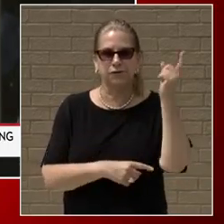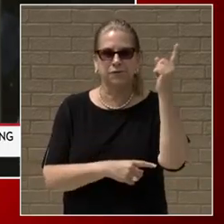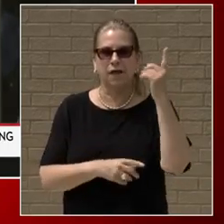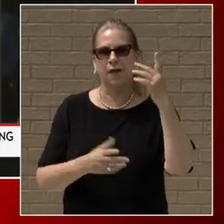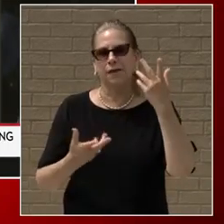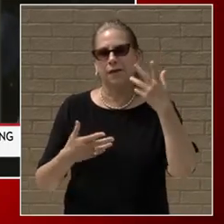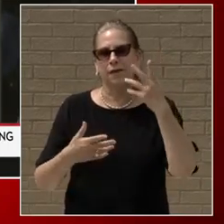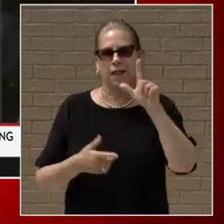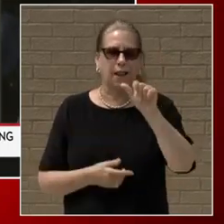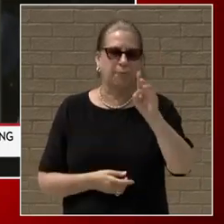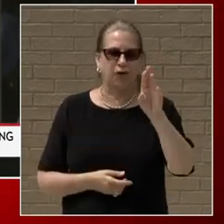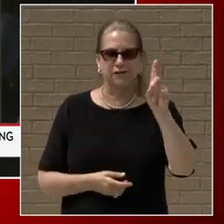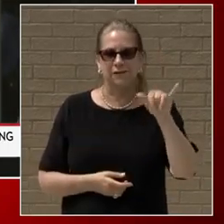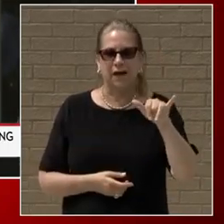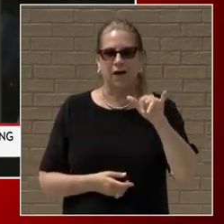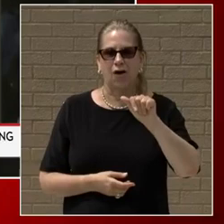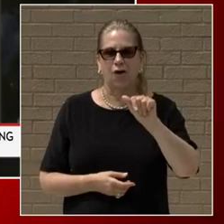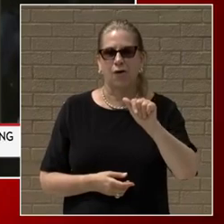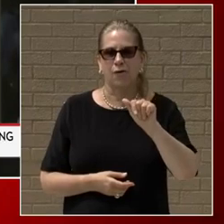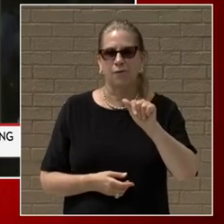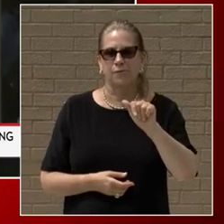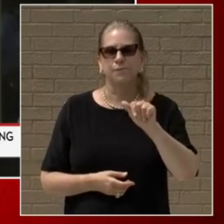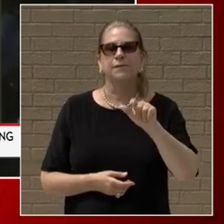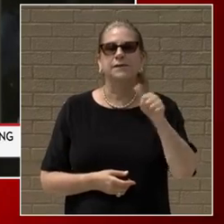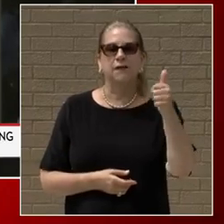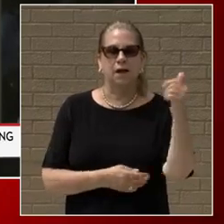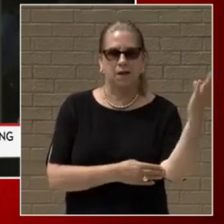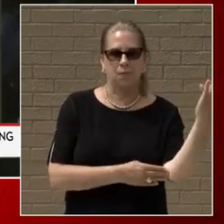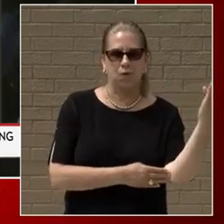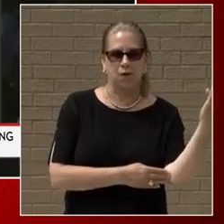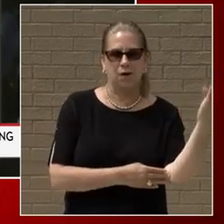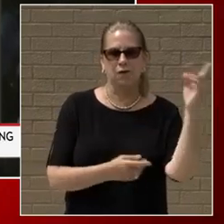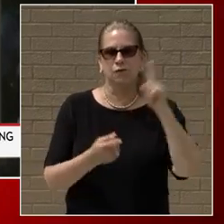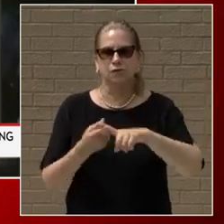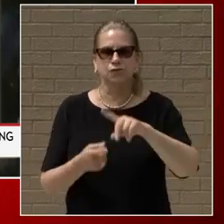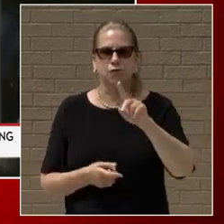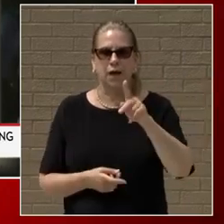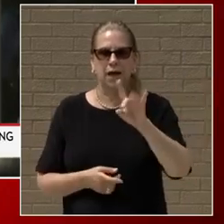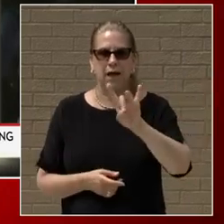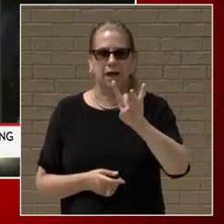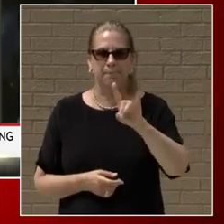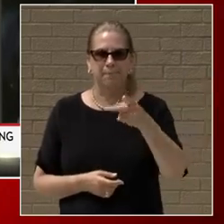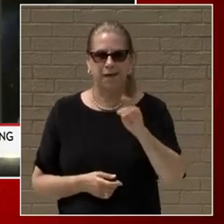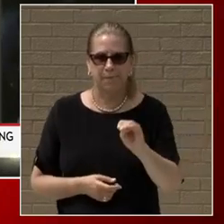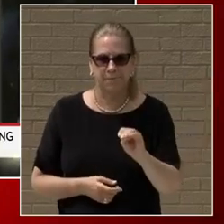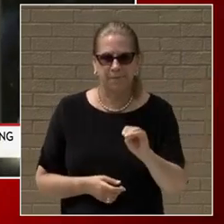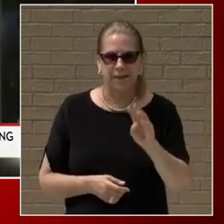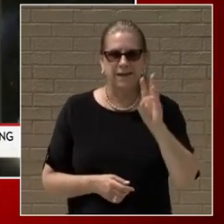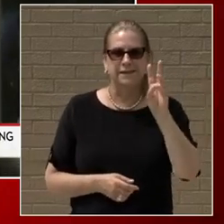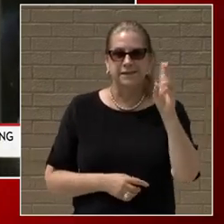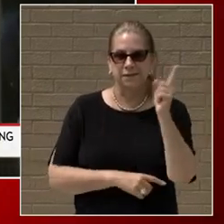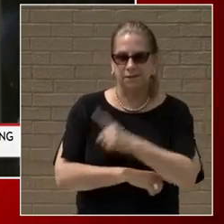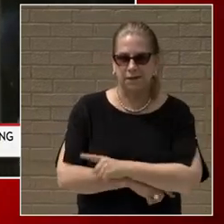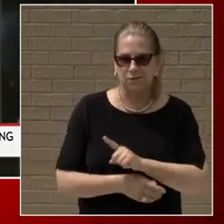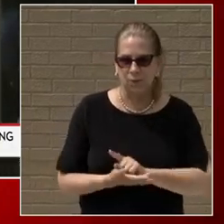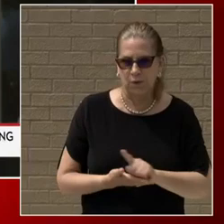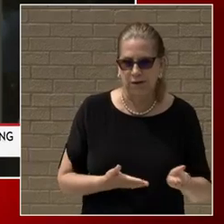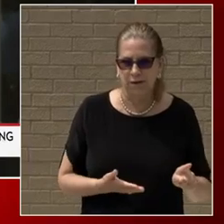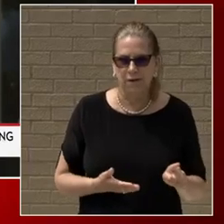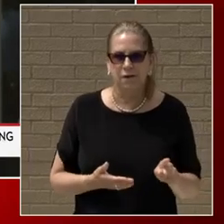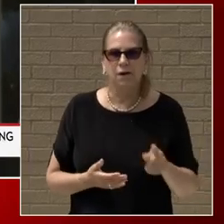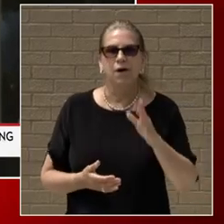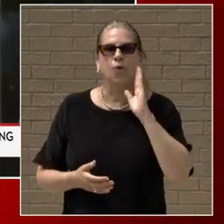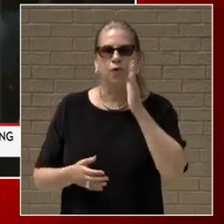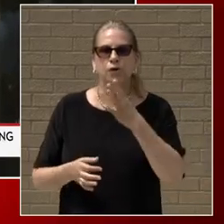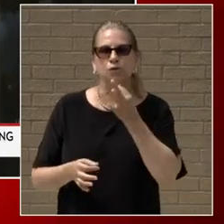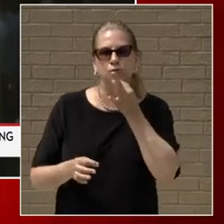8 p.m. in the evening, and we're just so excited about that. Now, we are going to get ready to cut the ribbon on this Woody Ward Center, but we're not